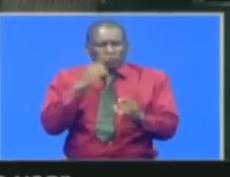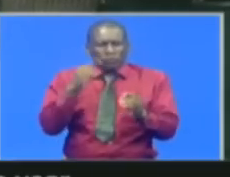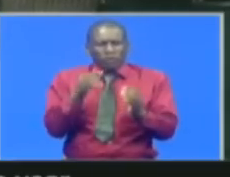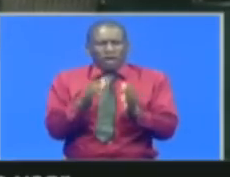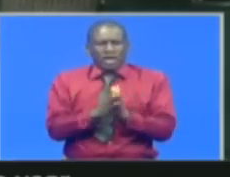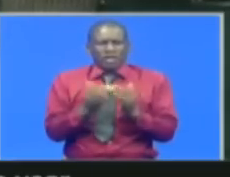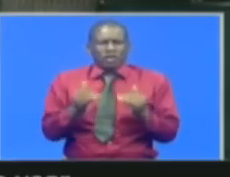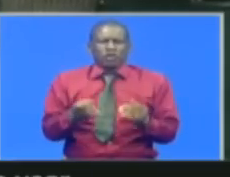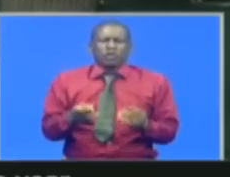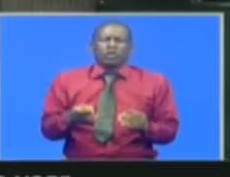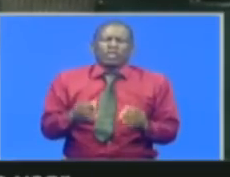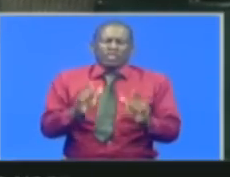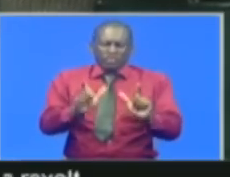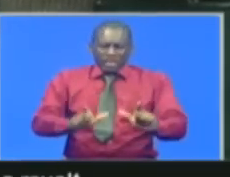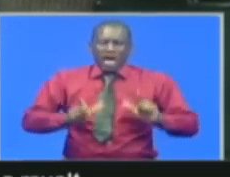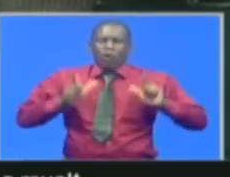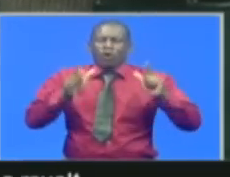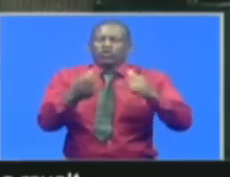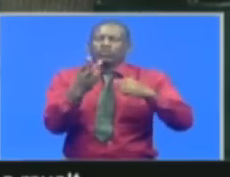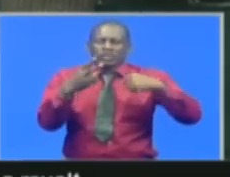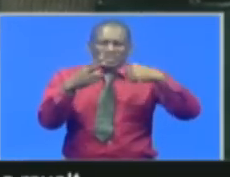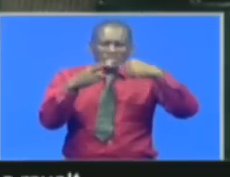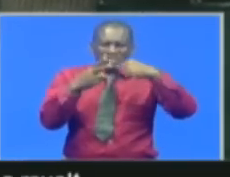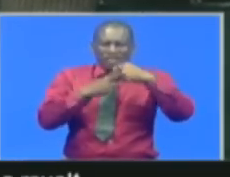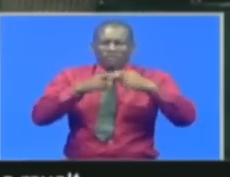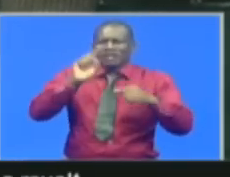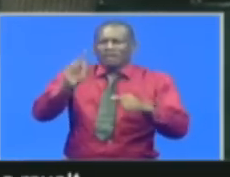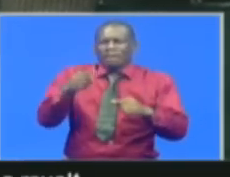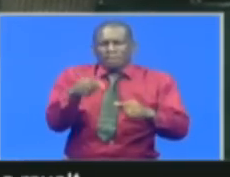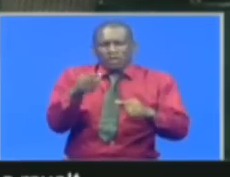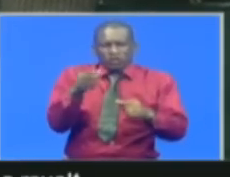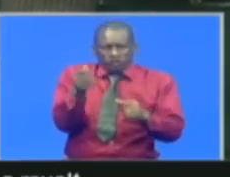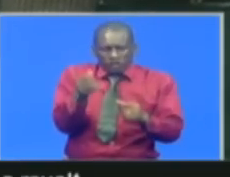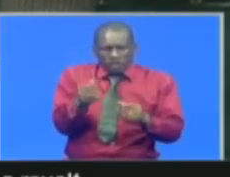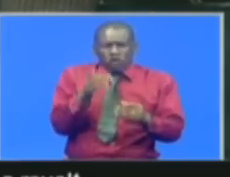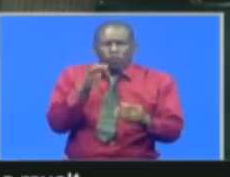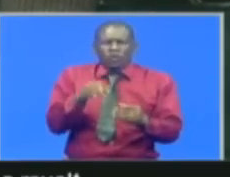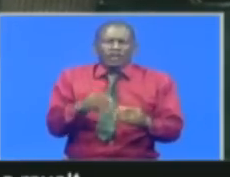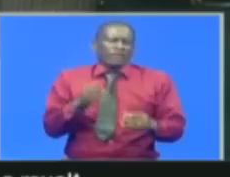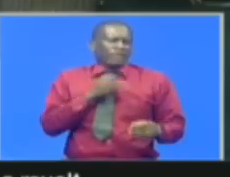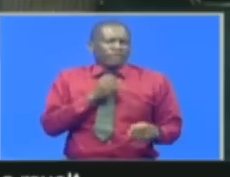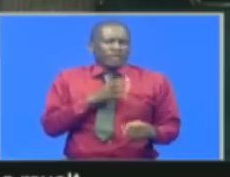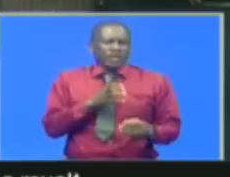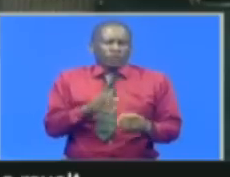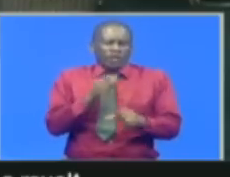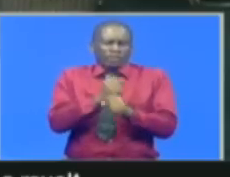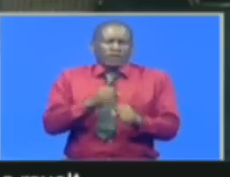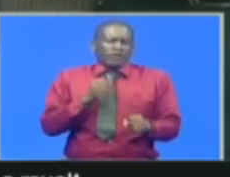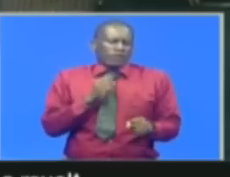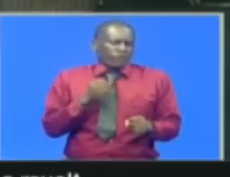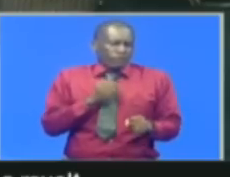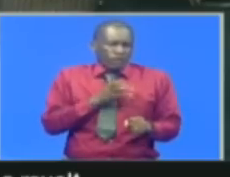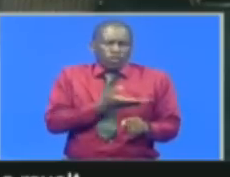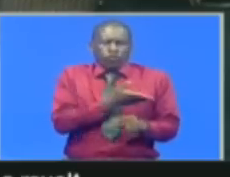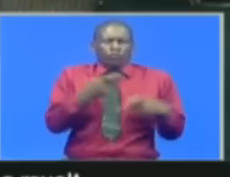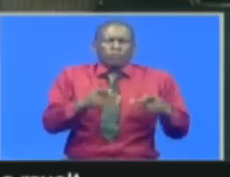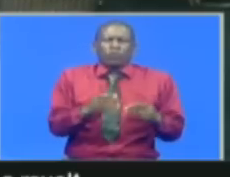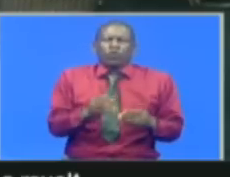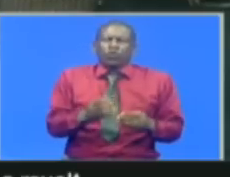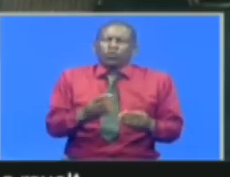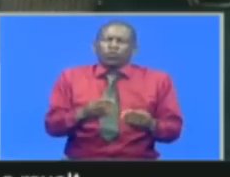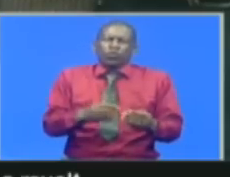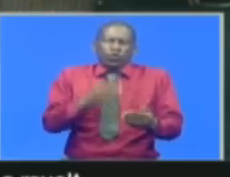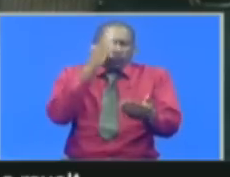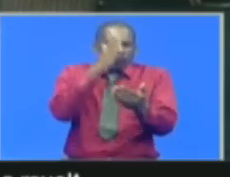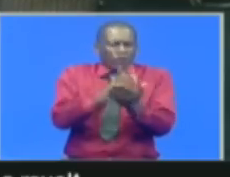The award is alarming enough to scare potential whistleblowers and even the media. And all this is